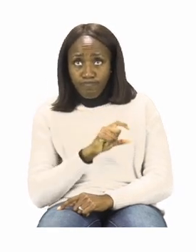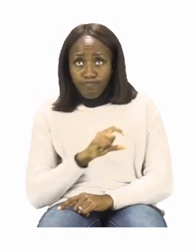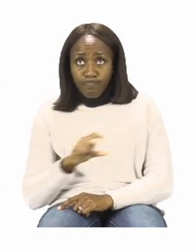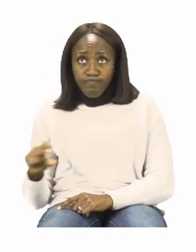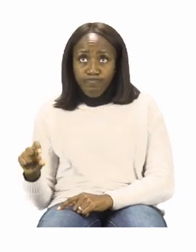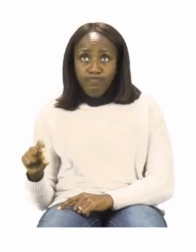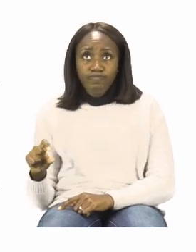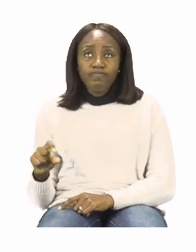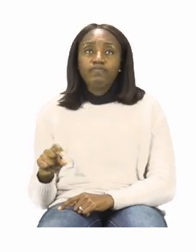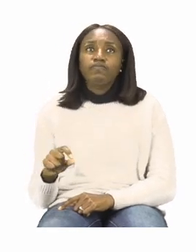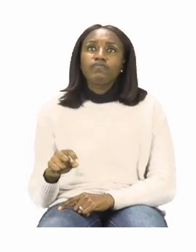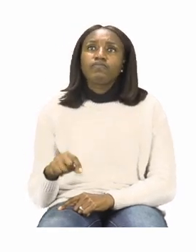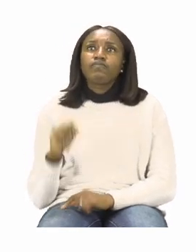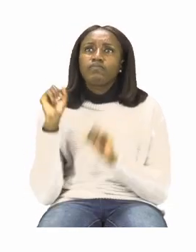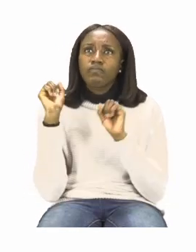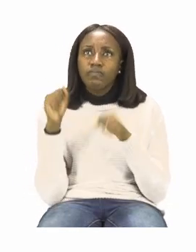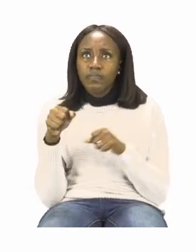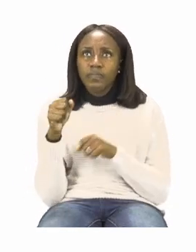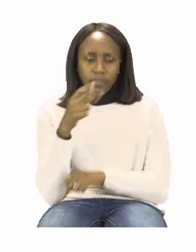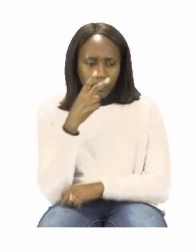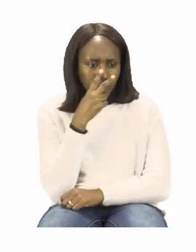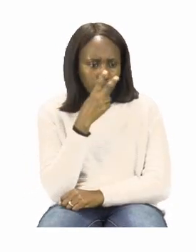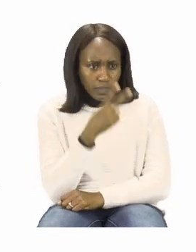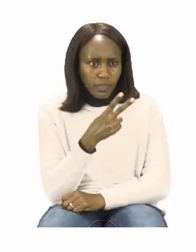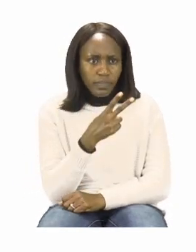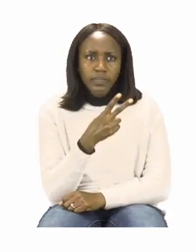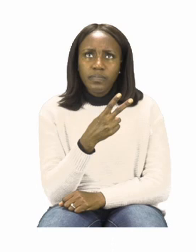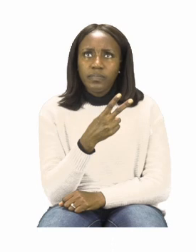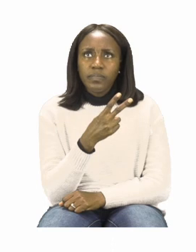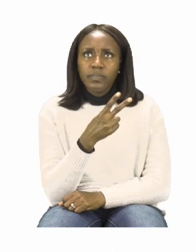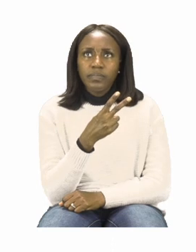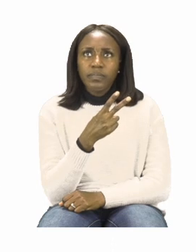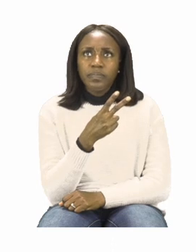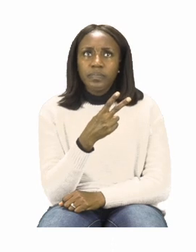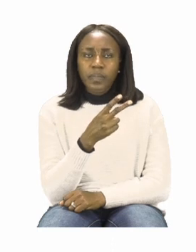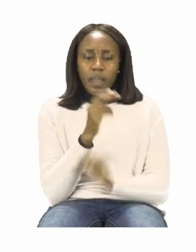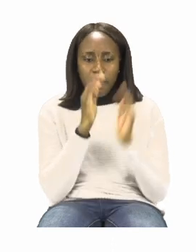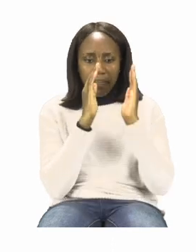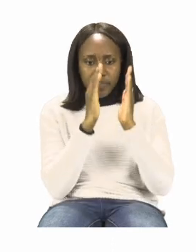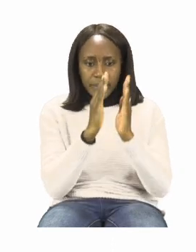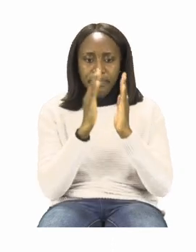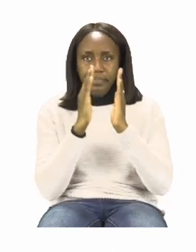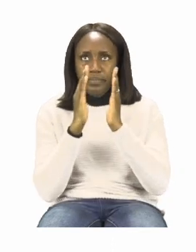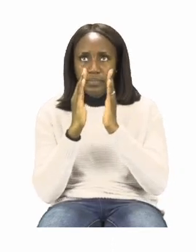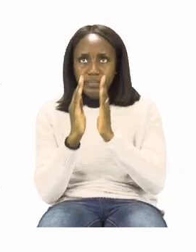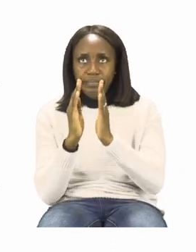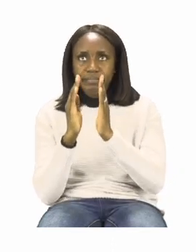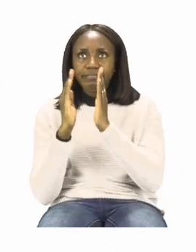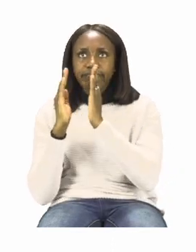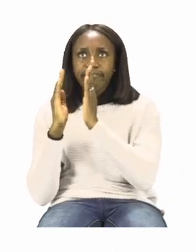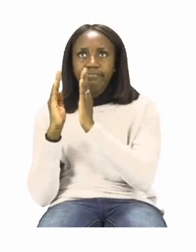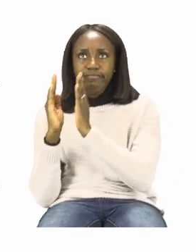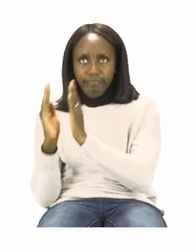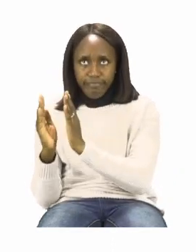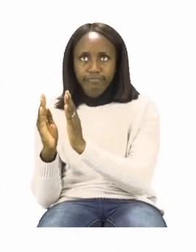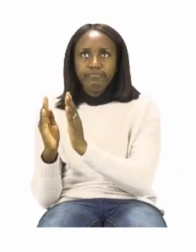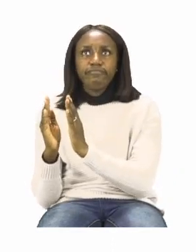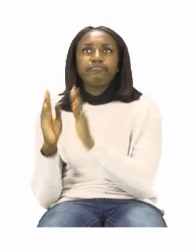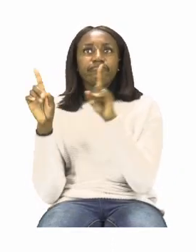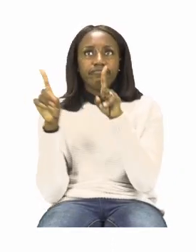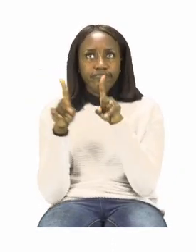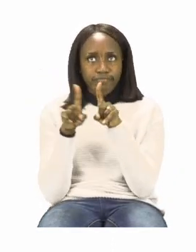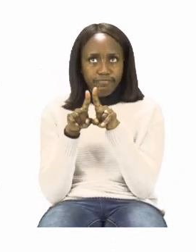pattern, you have to complete the order in which each shape